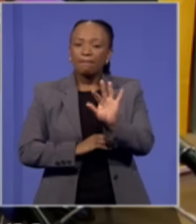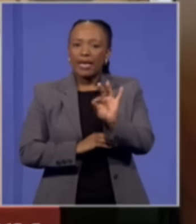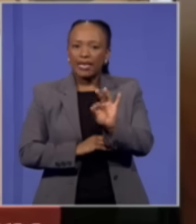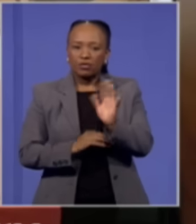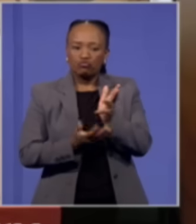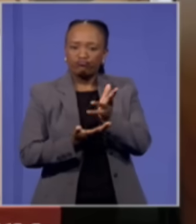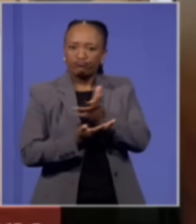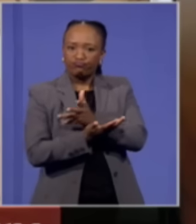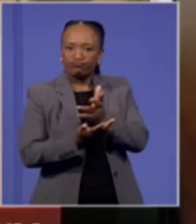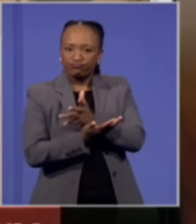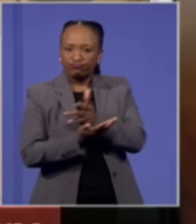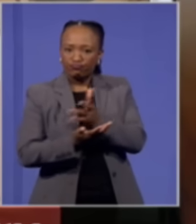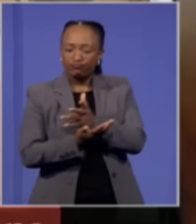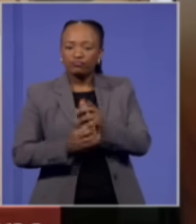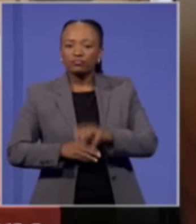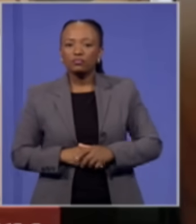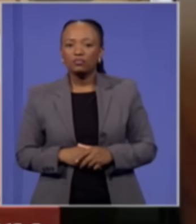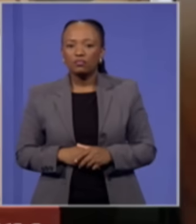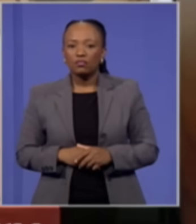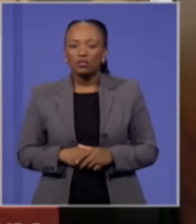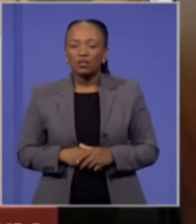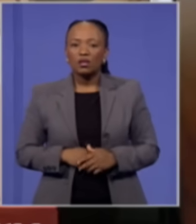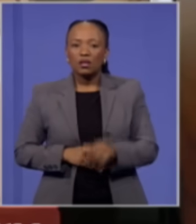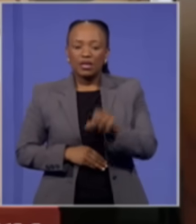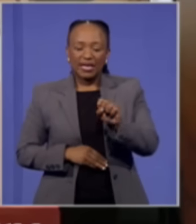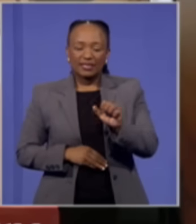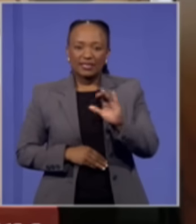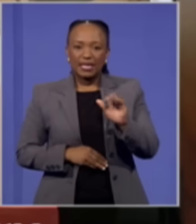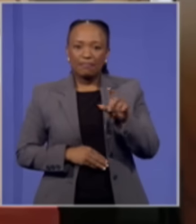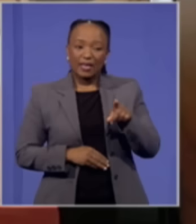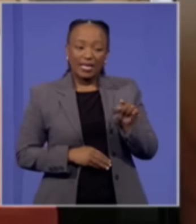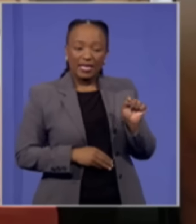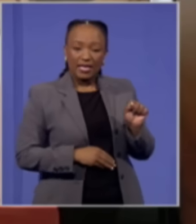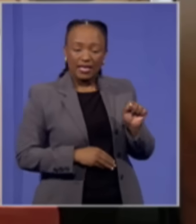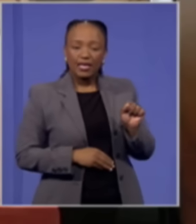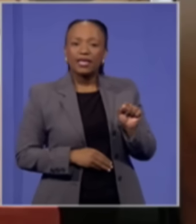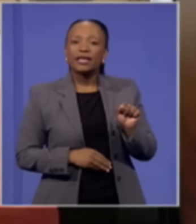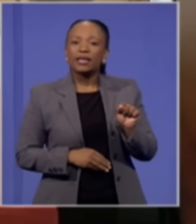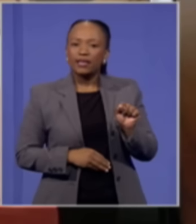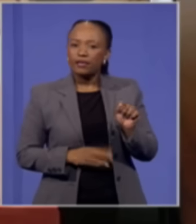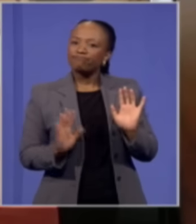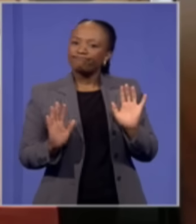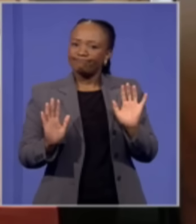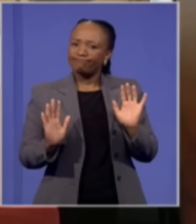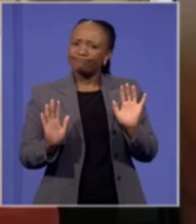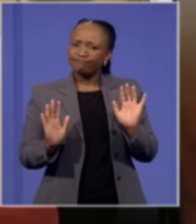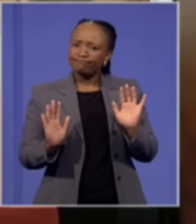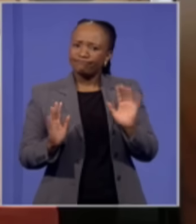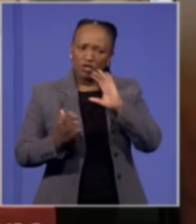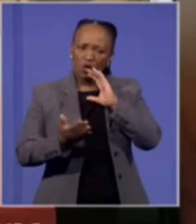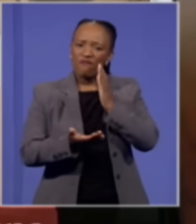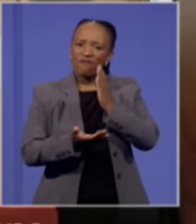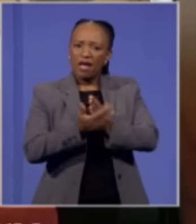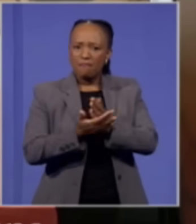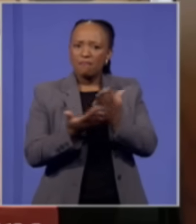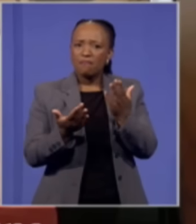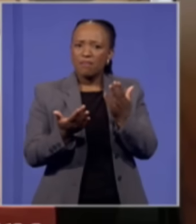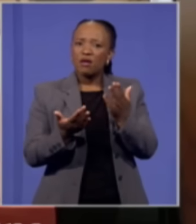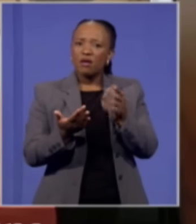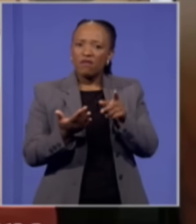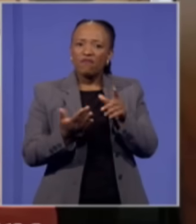matters. The South African Communist Party, SACP, confirms that it has made its own representations to the